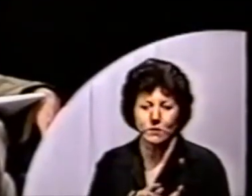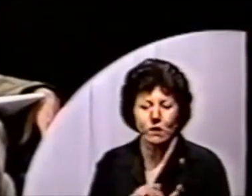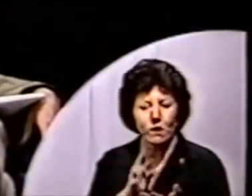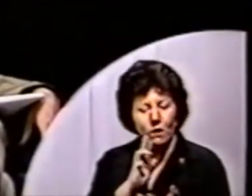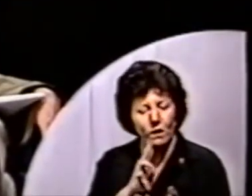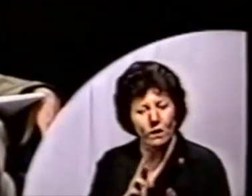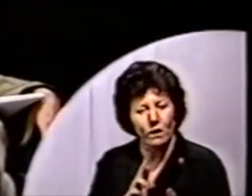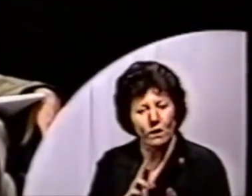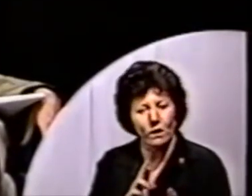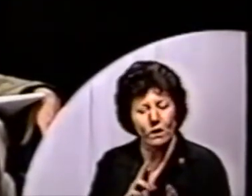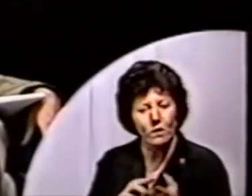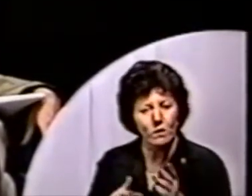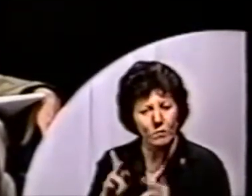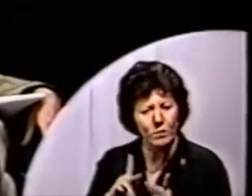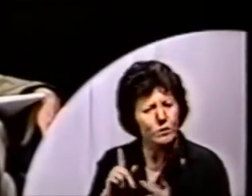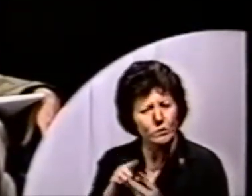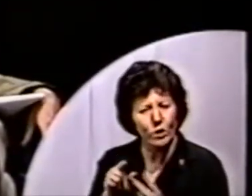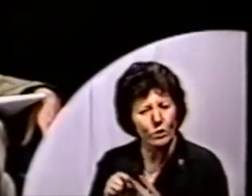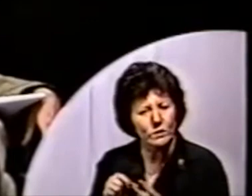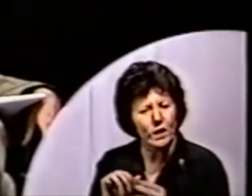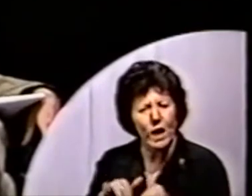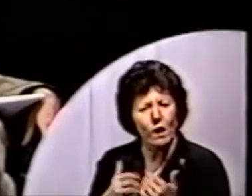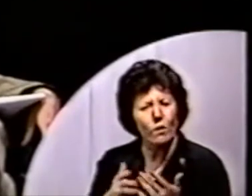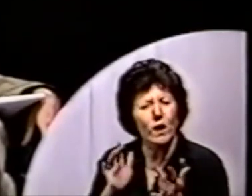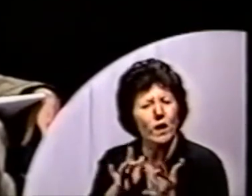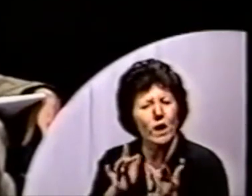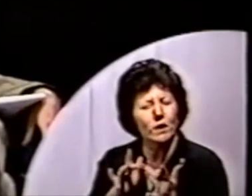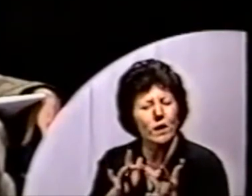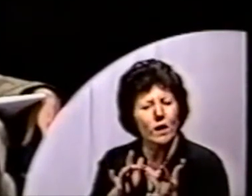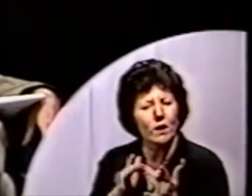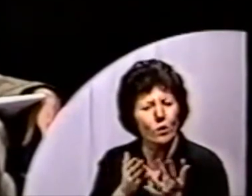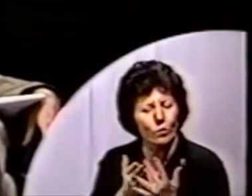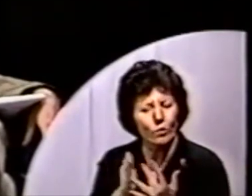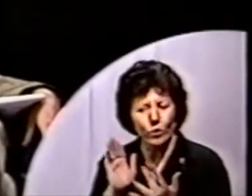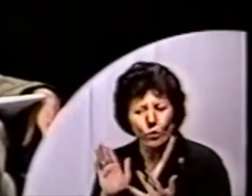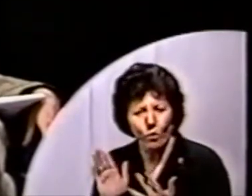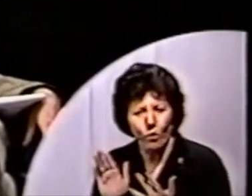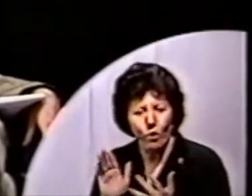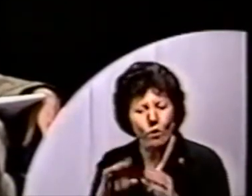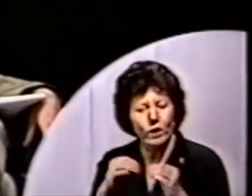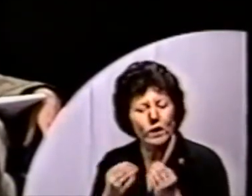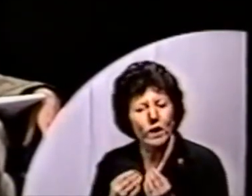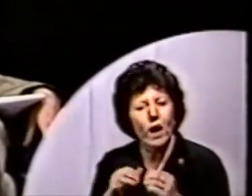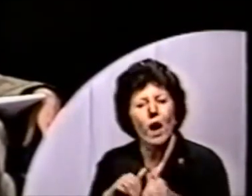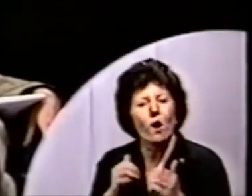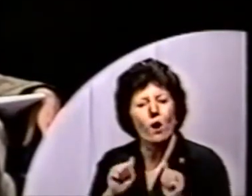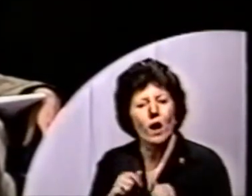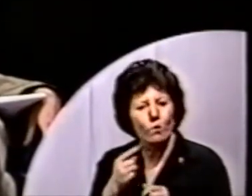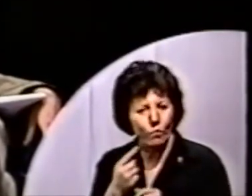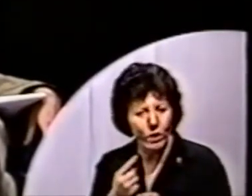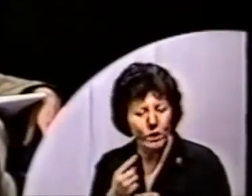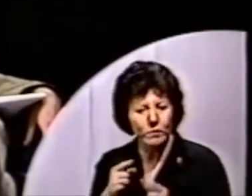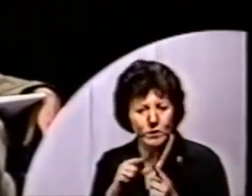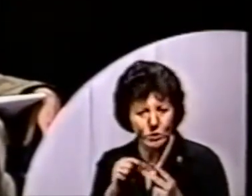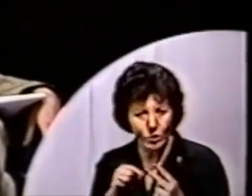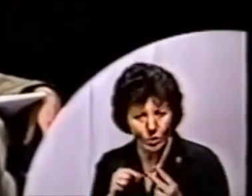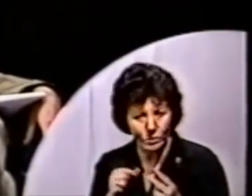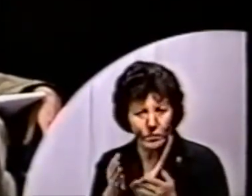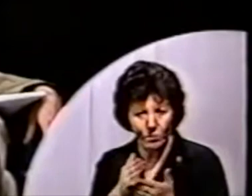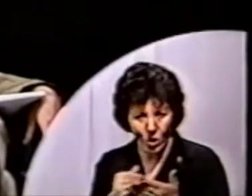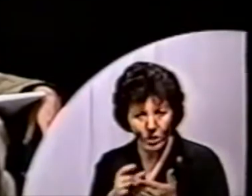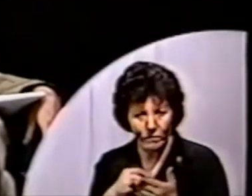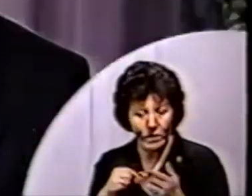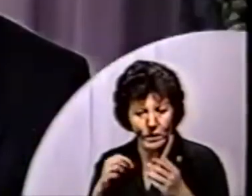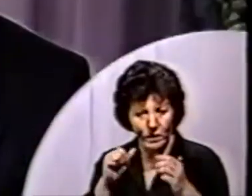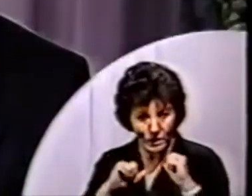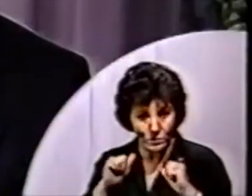whatnot? How would I call that? Through your organization? In other words, how could one be chosen to be part of the experiment?